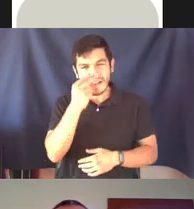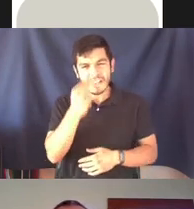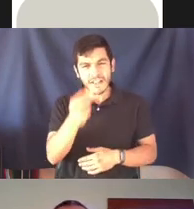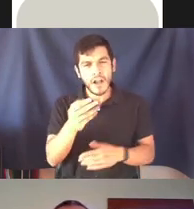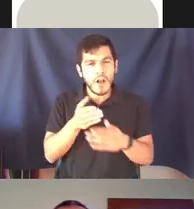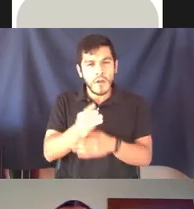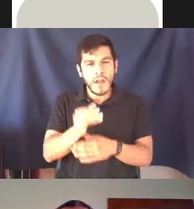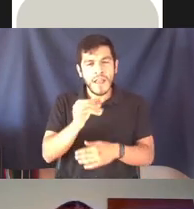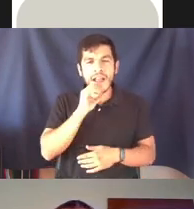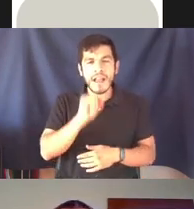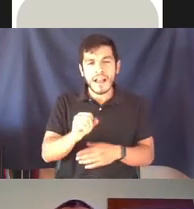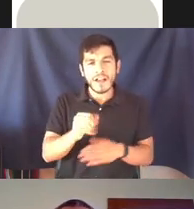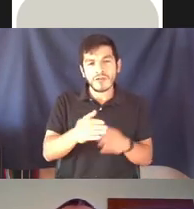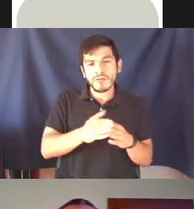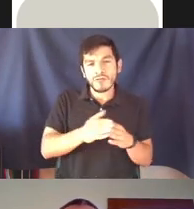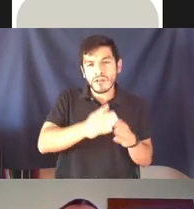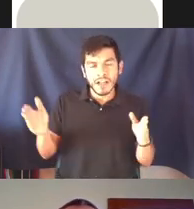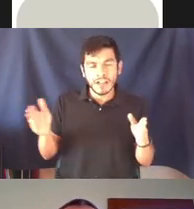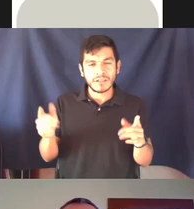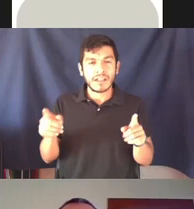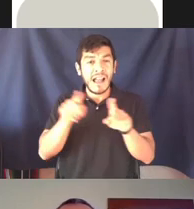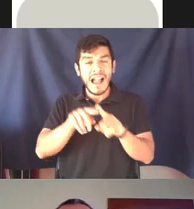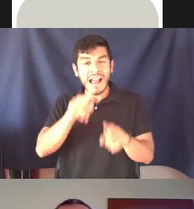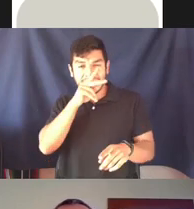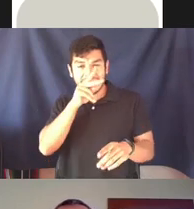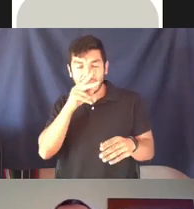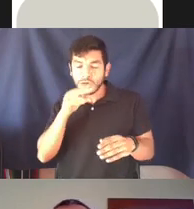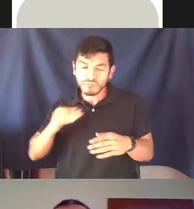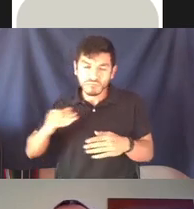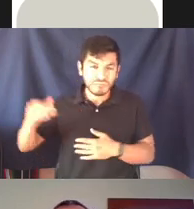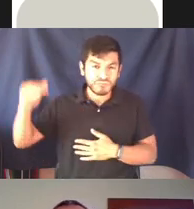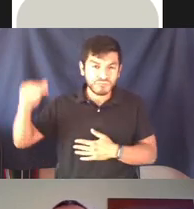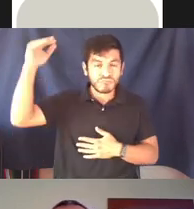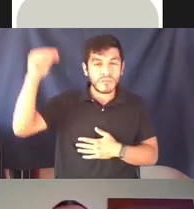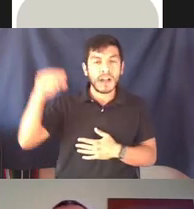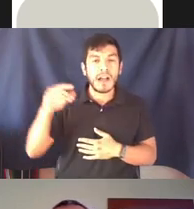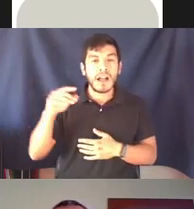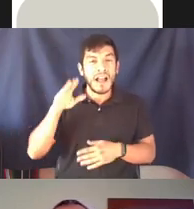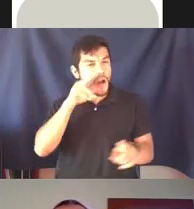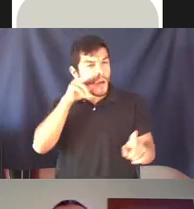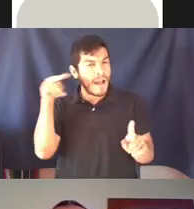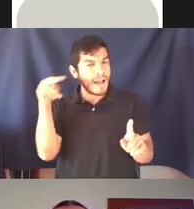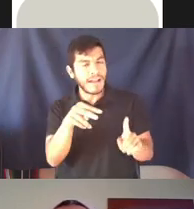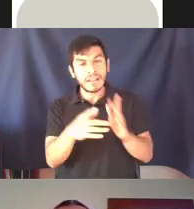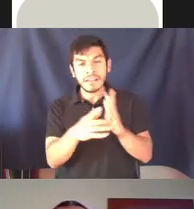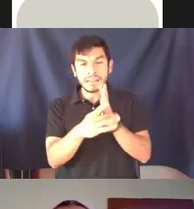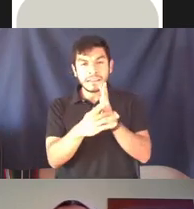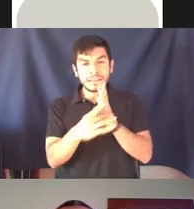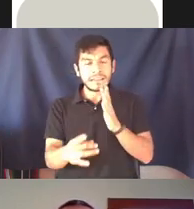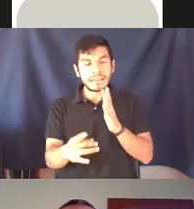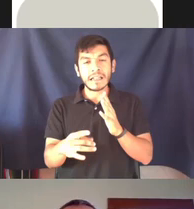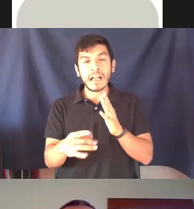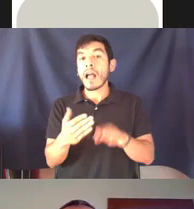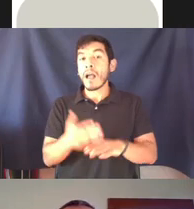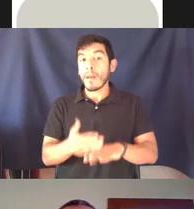older, their perspective taking skills improve, right? And so anyone who's a parent of,